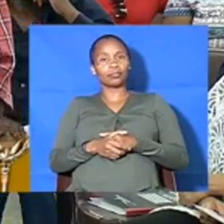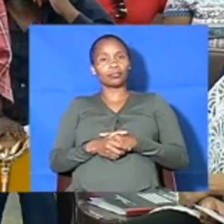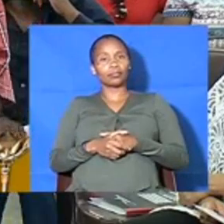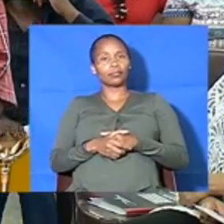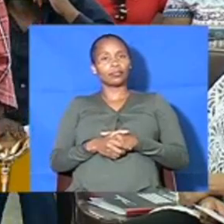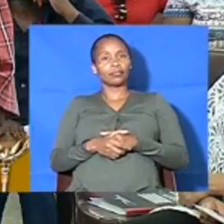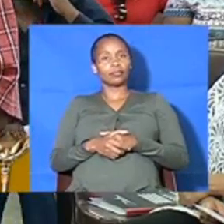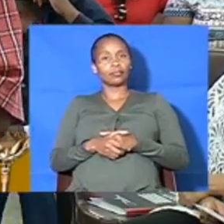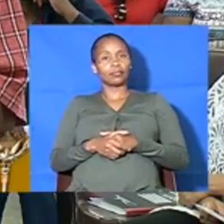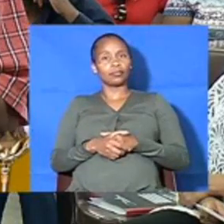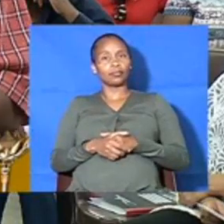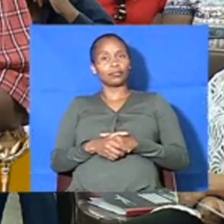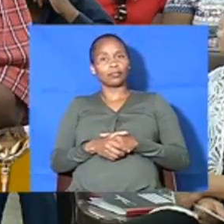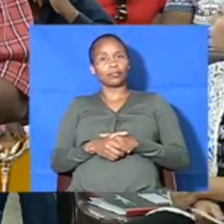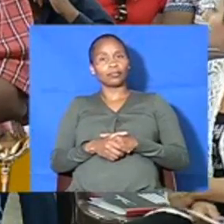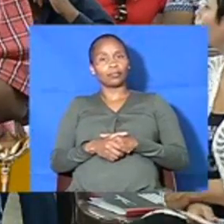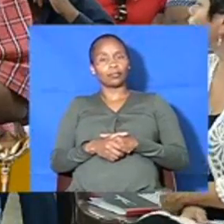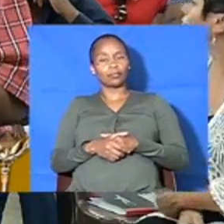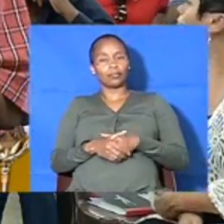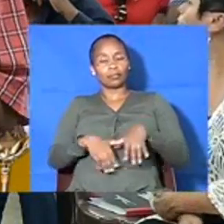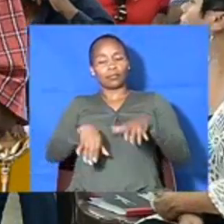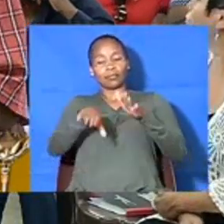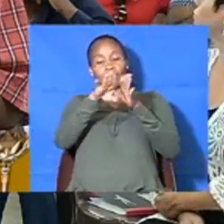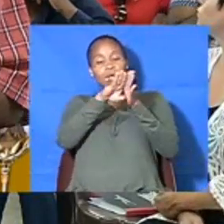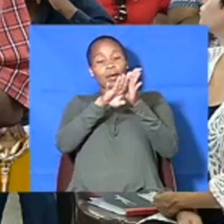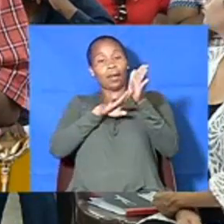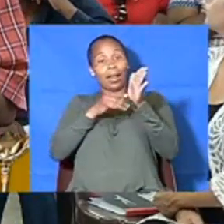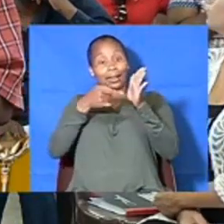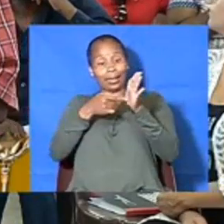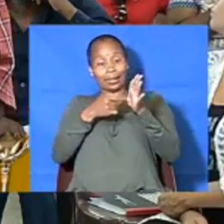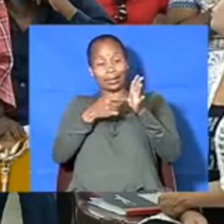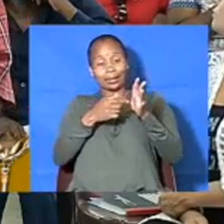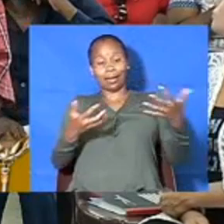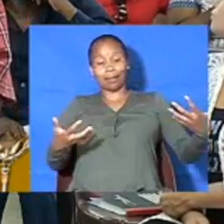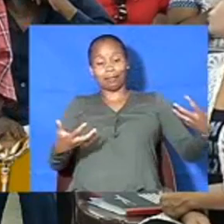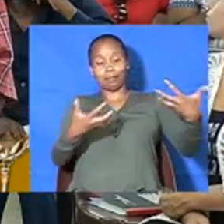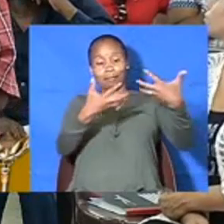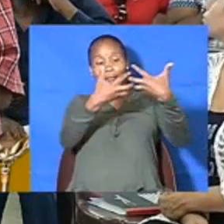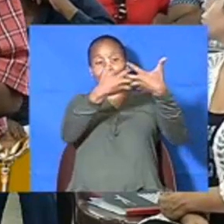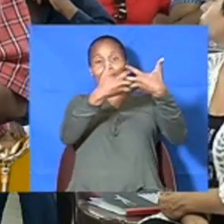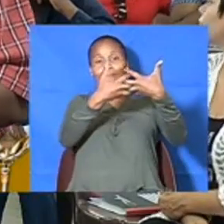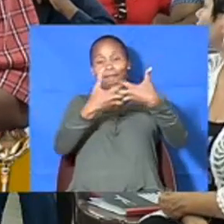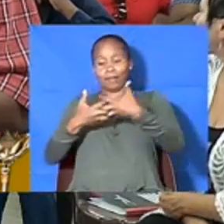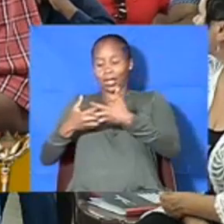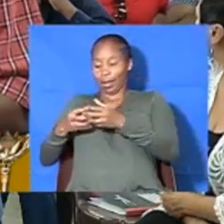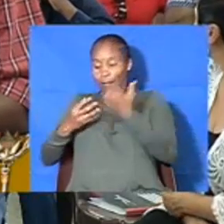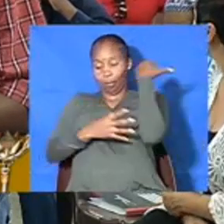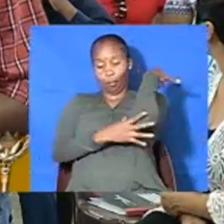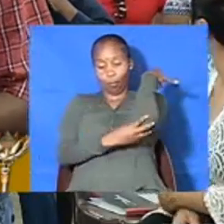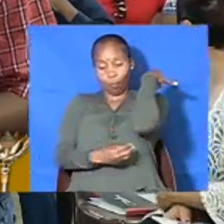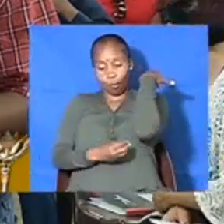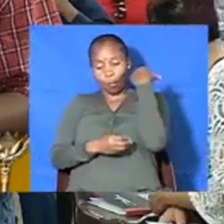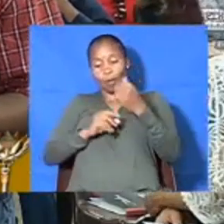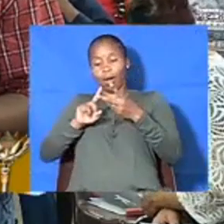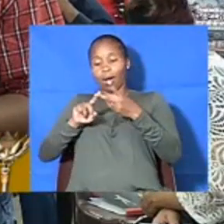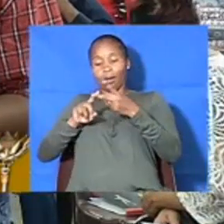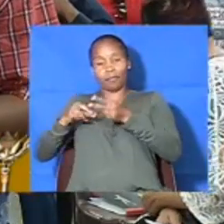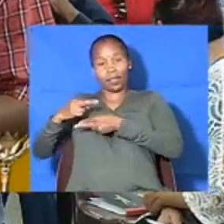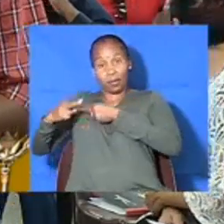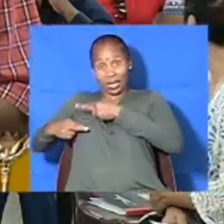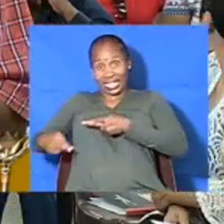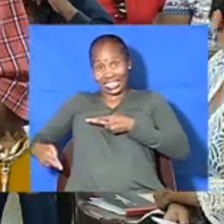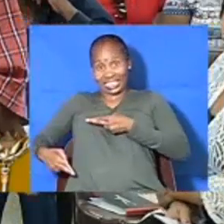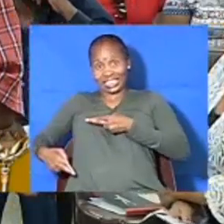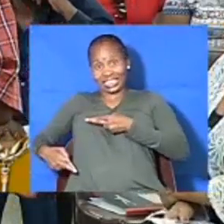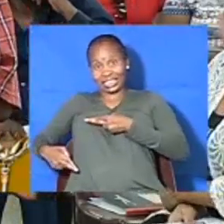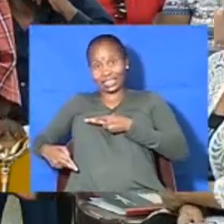ya bonyaka. We have evidence in case you would seek for it. Baba nji ne ba sakre mishumo ba ikrile mishumo. Some were unemployed, but